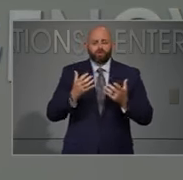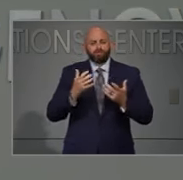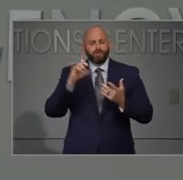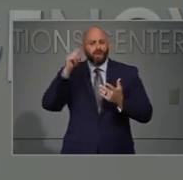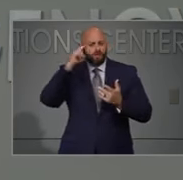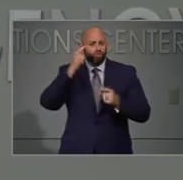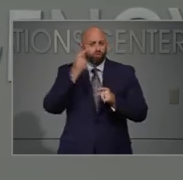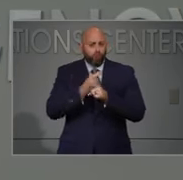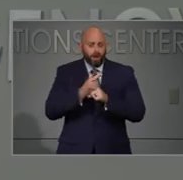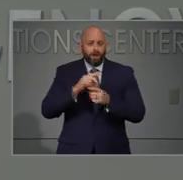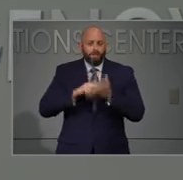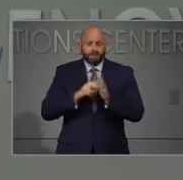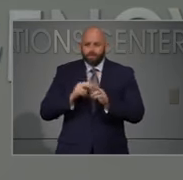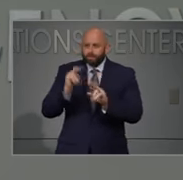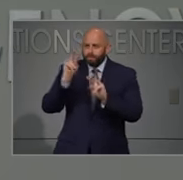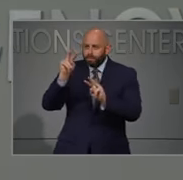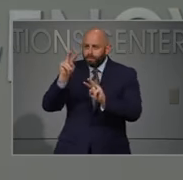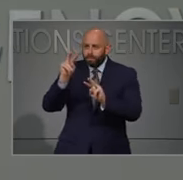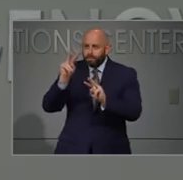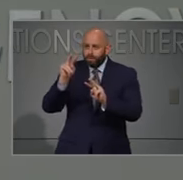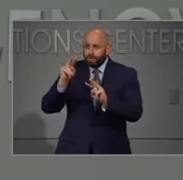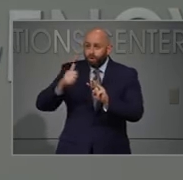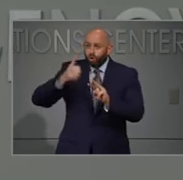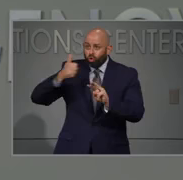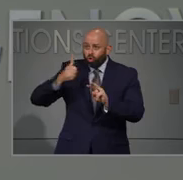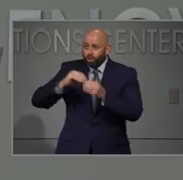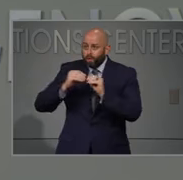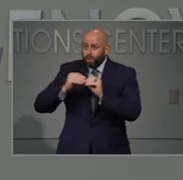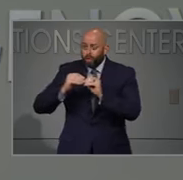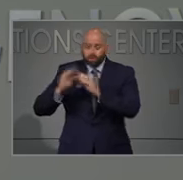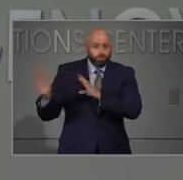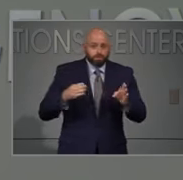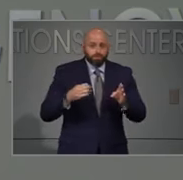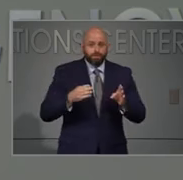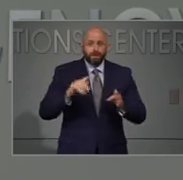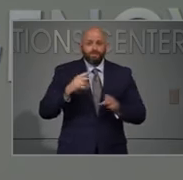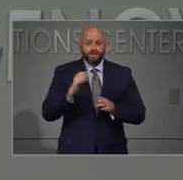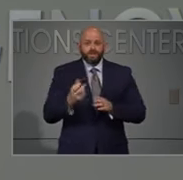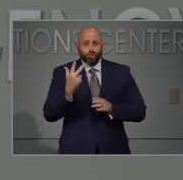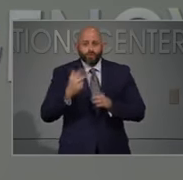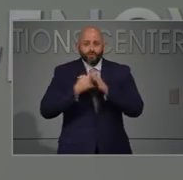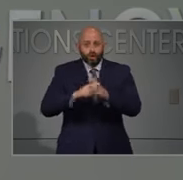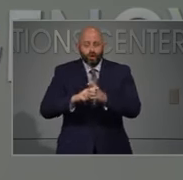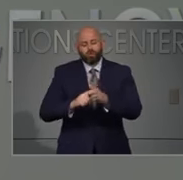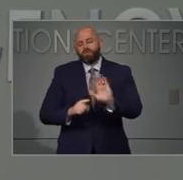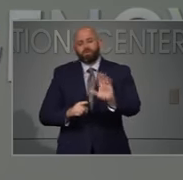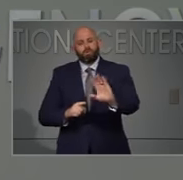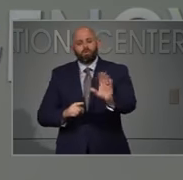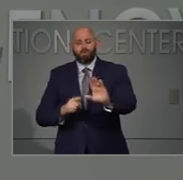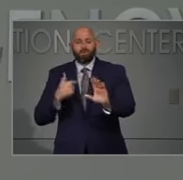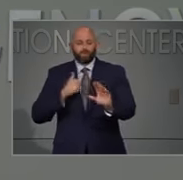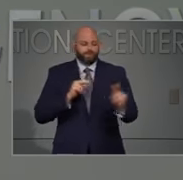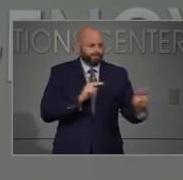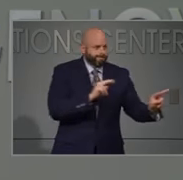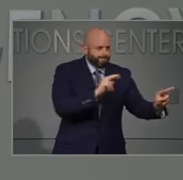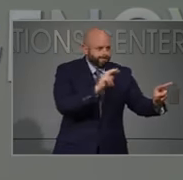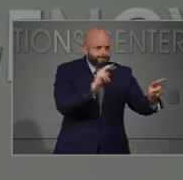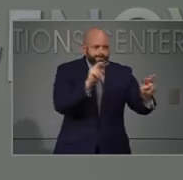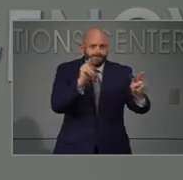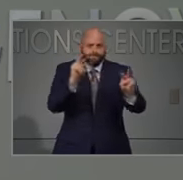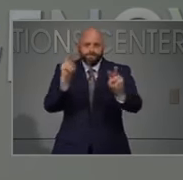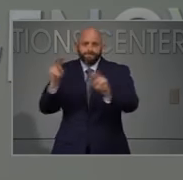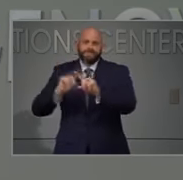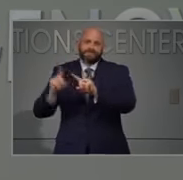no one metric that if we have a green check or a red X that's going to determine whether or not we can move forward. We have to look at this